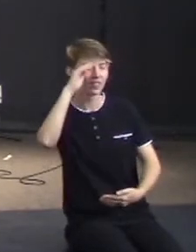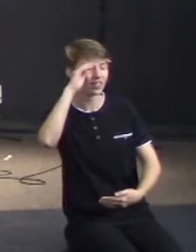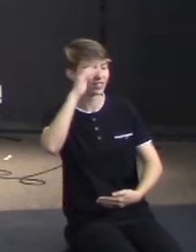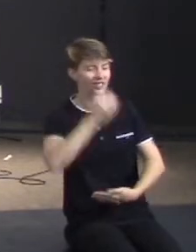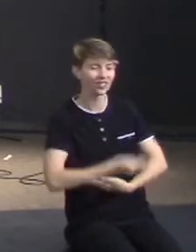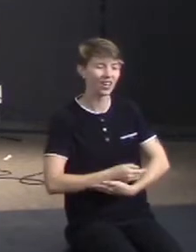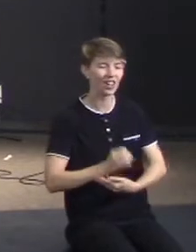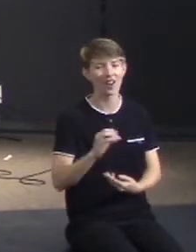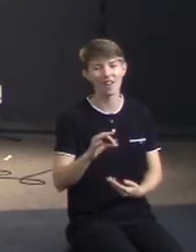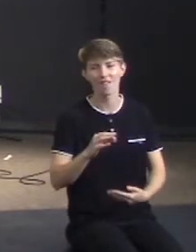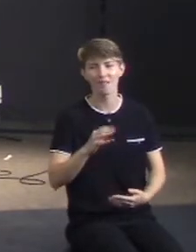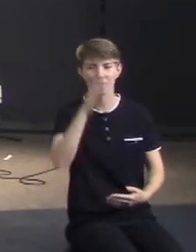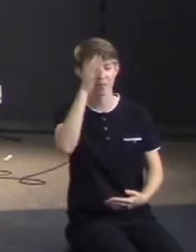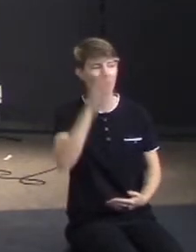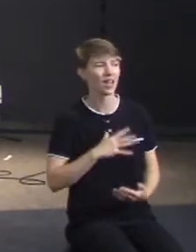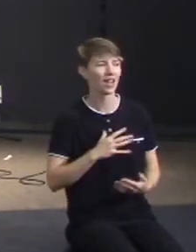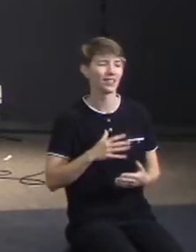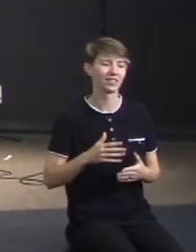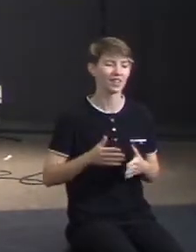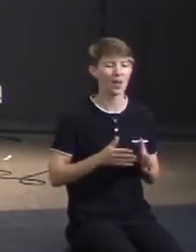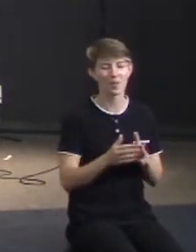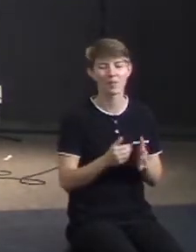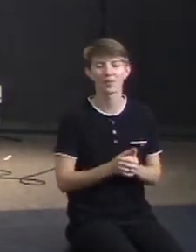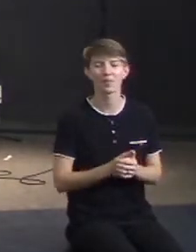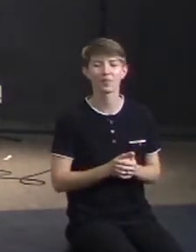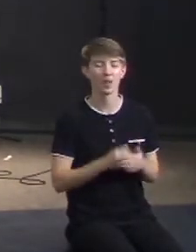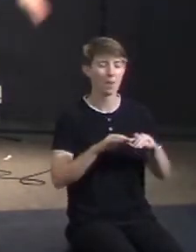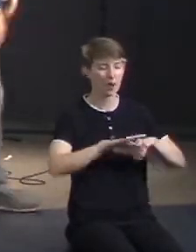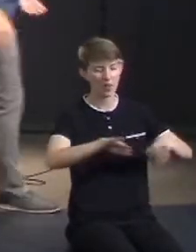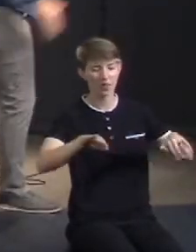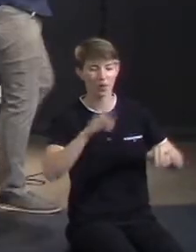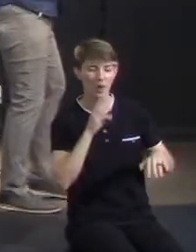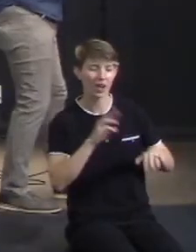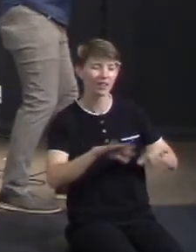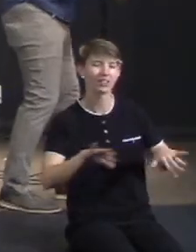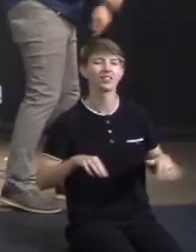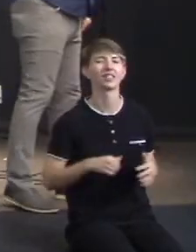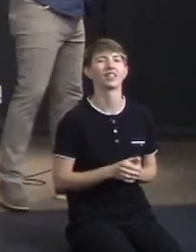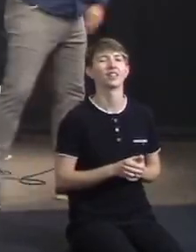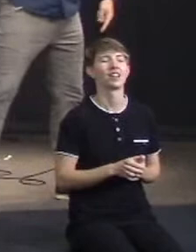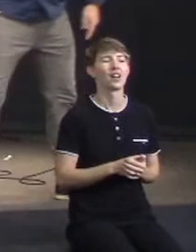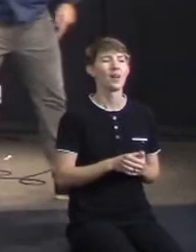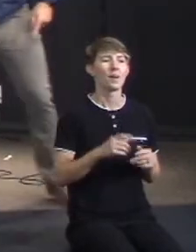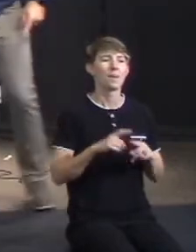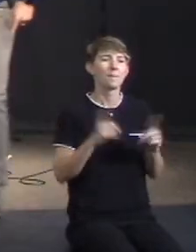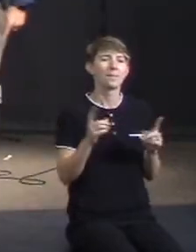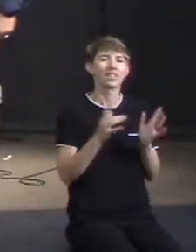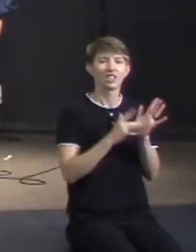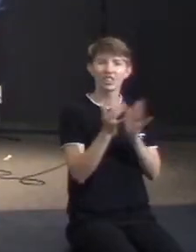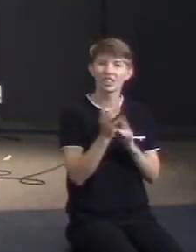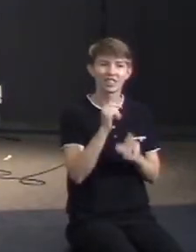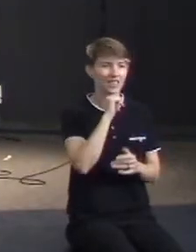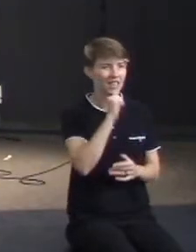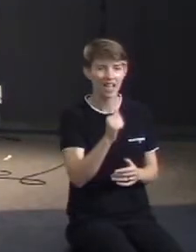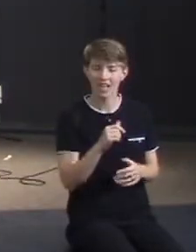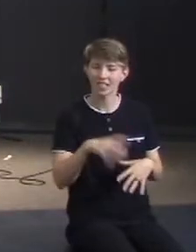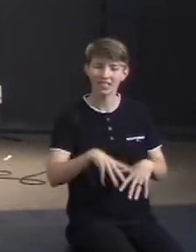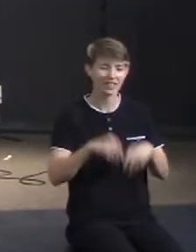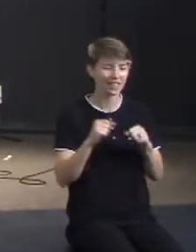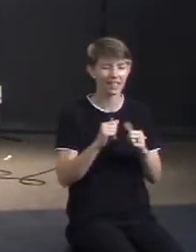clear away. Part the water. No, don't part the water. He's getting baptized. But you know what I'm saying? He could have done that, but Jesus didn't take the fast